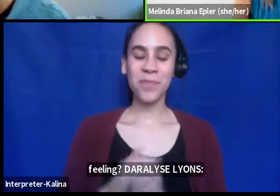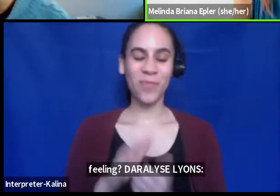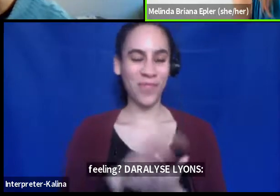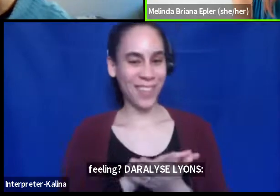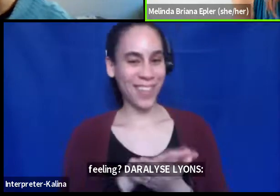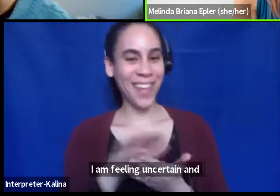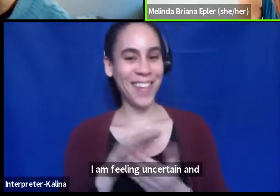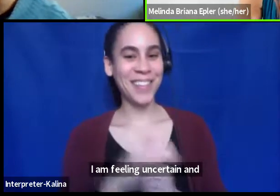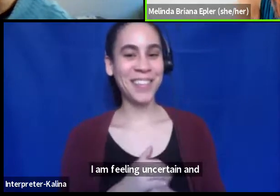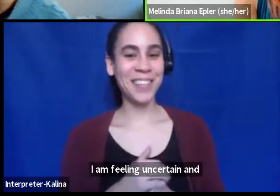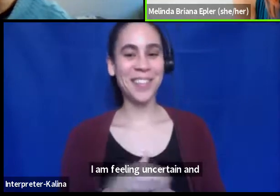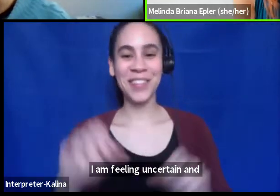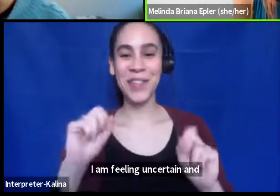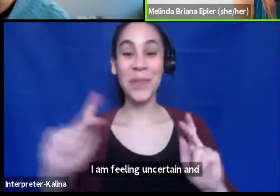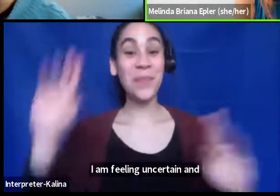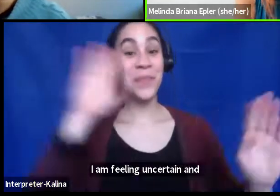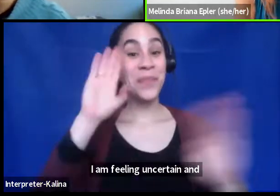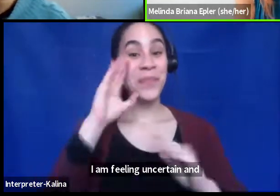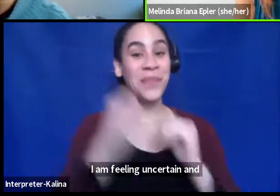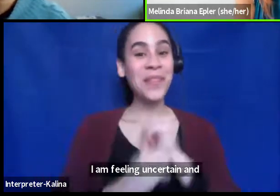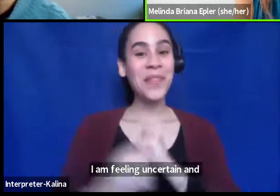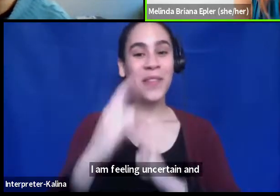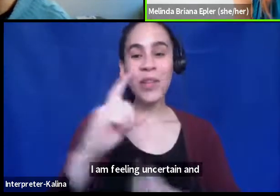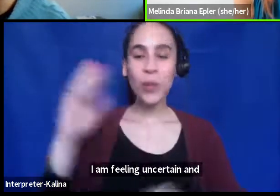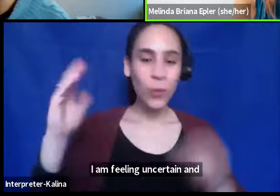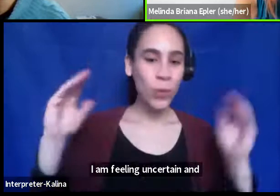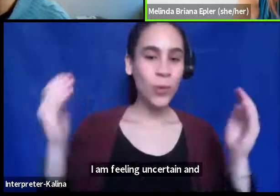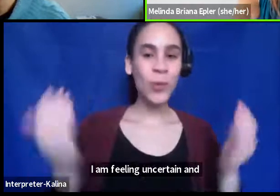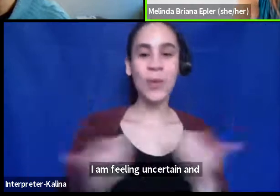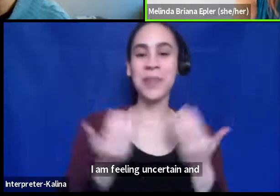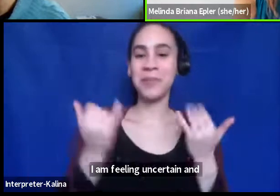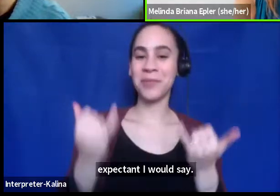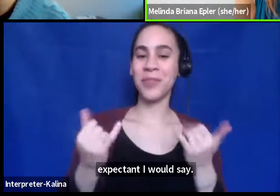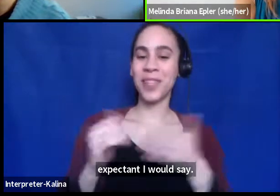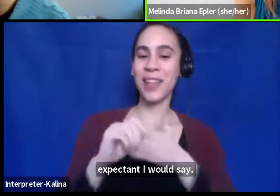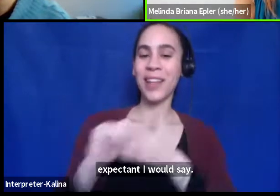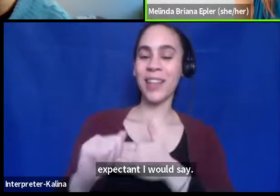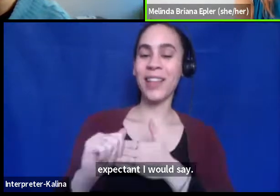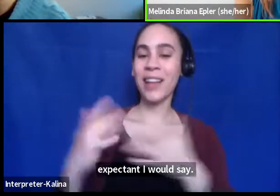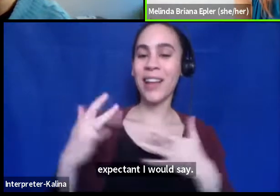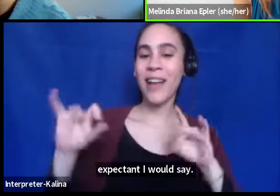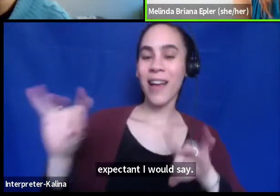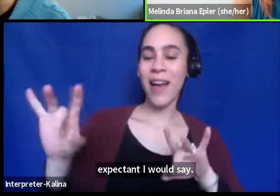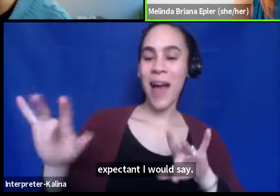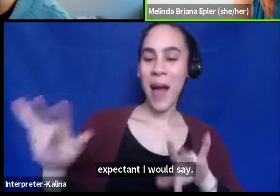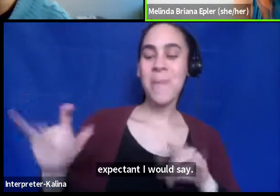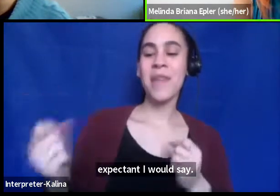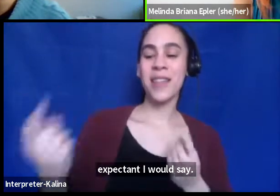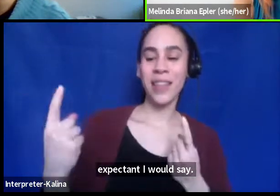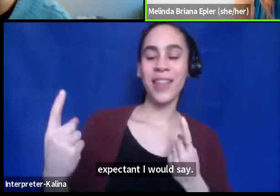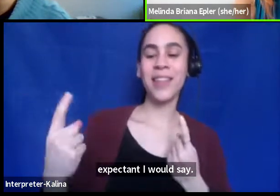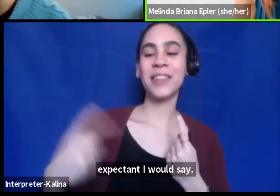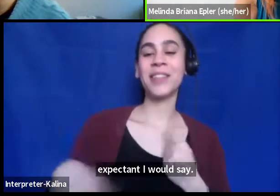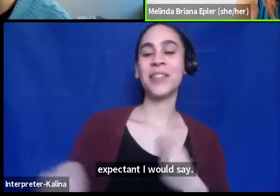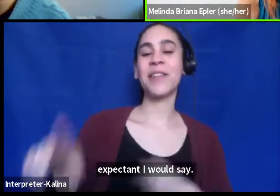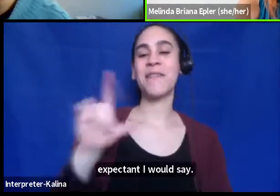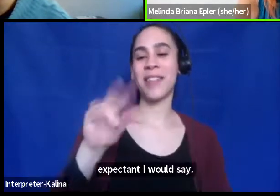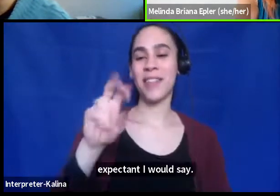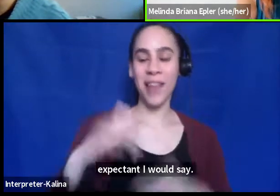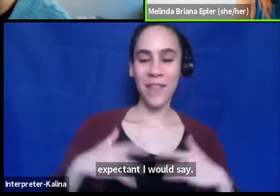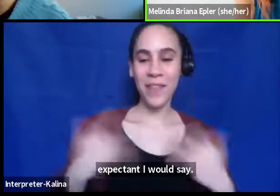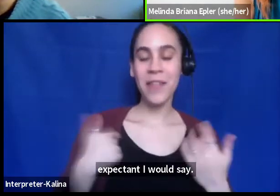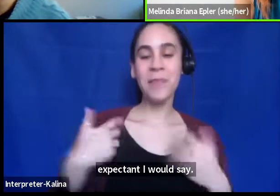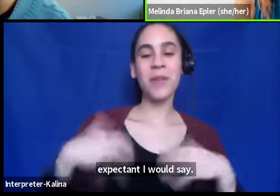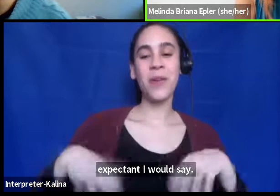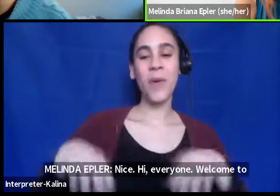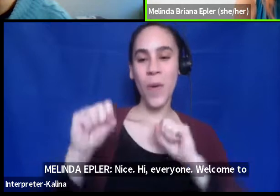All right, well, hi everyone. Welcome to Leading with Empathy and Allyship, a live event podcast series. I'm your host, Melinda Briana Epler, founder